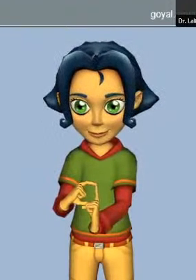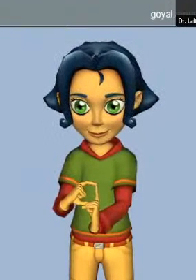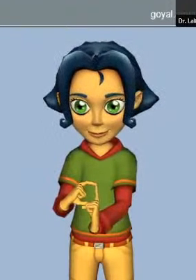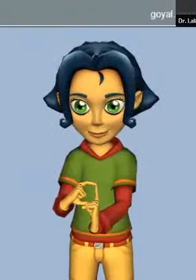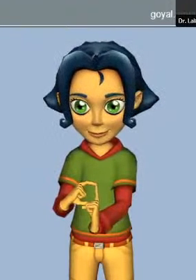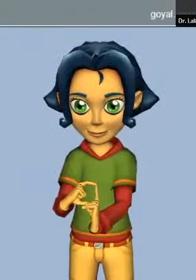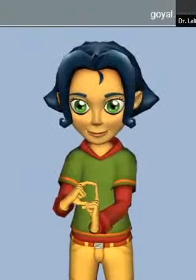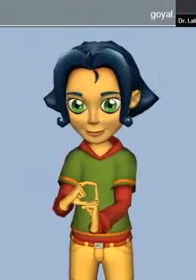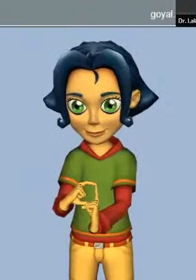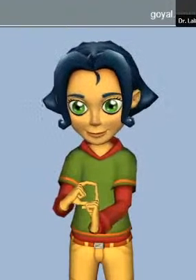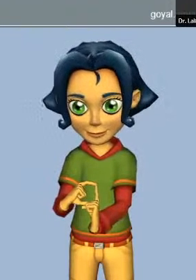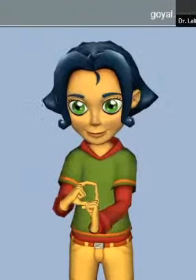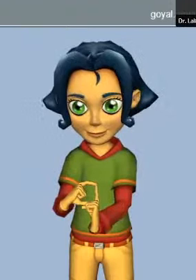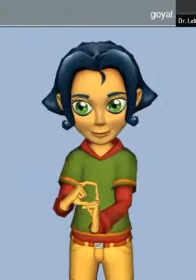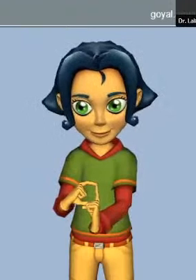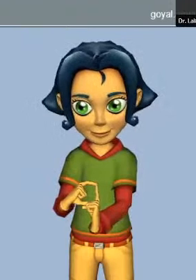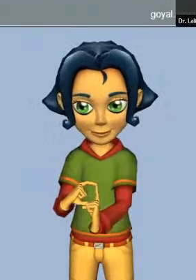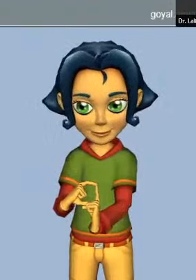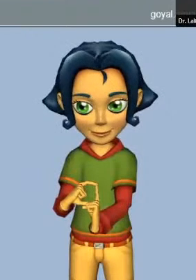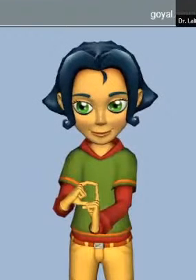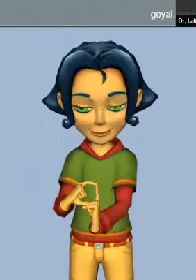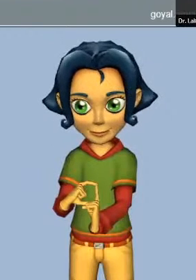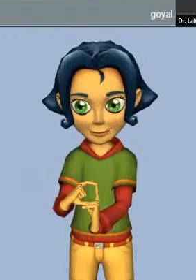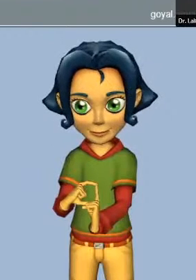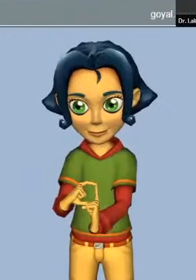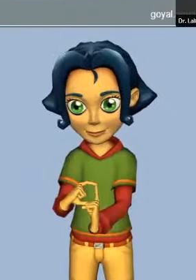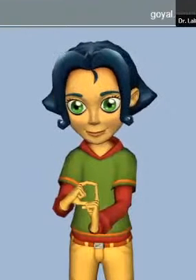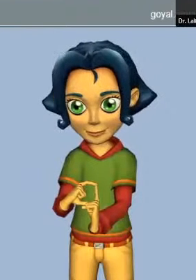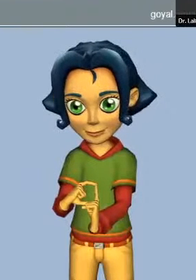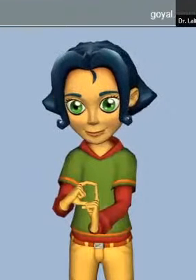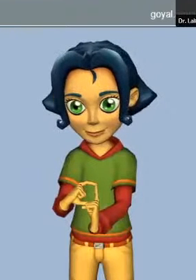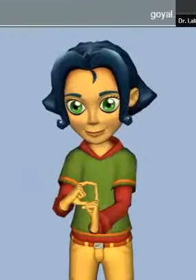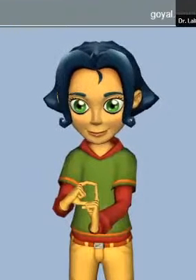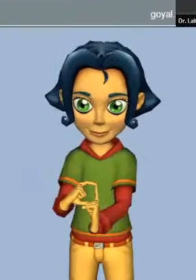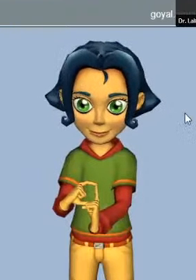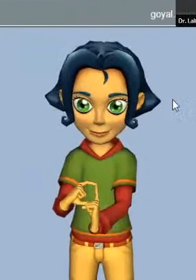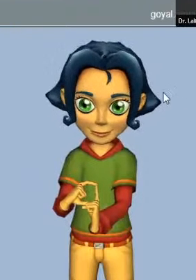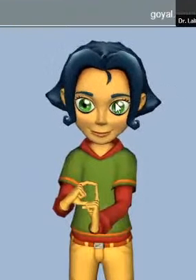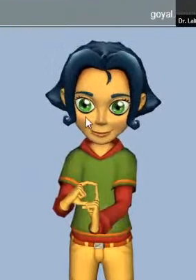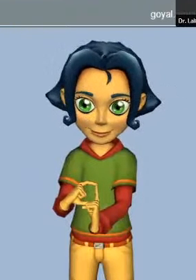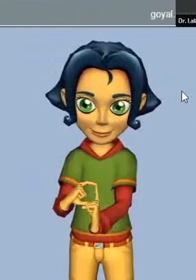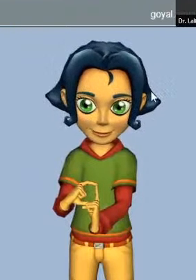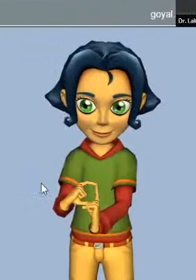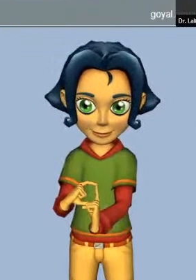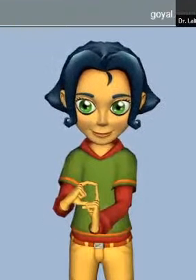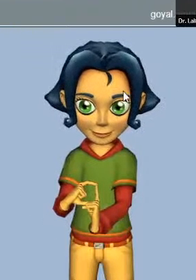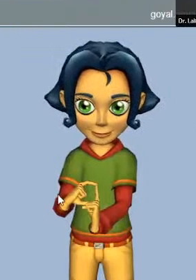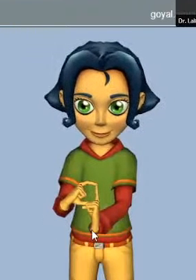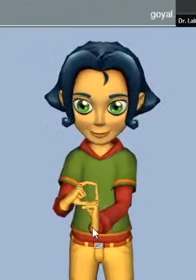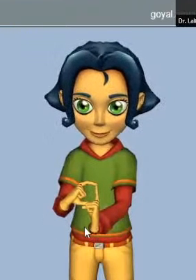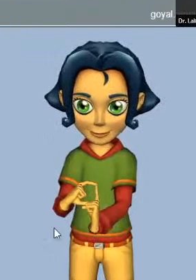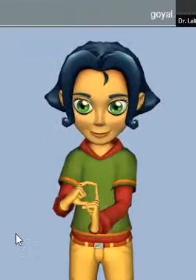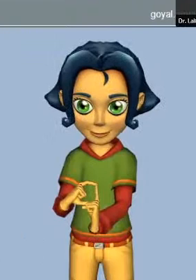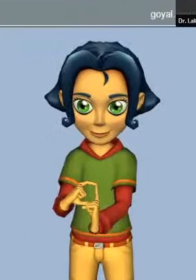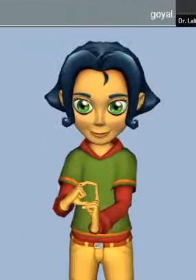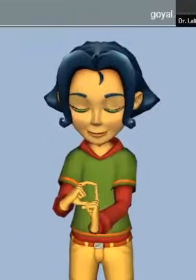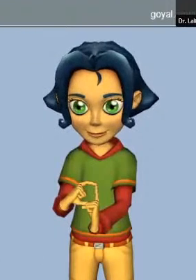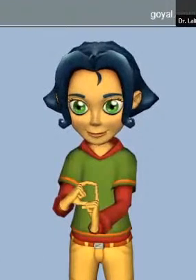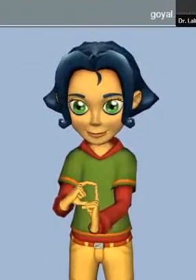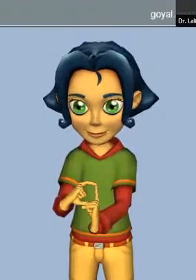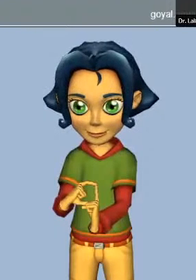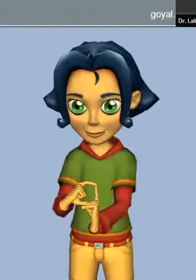sentences are then converted into the ISL sentence, and that ISL sentence is played by this avatar.